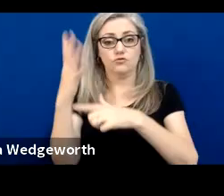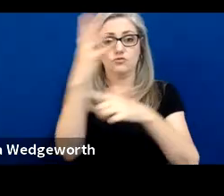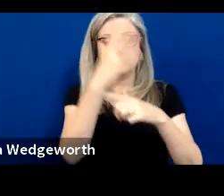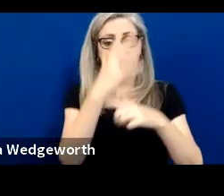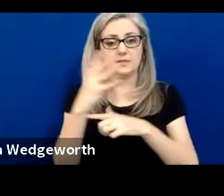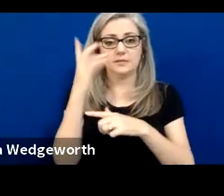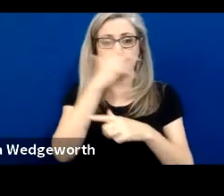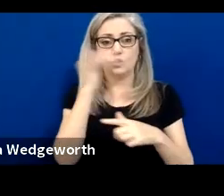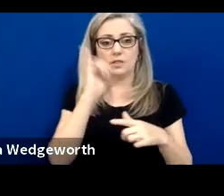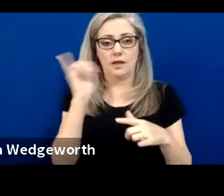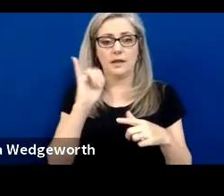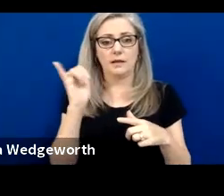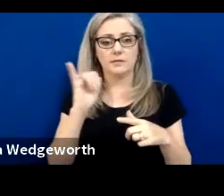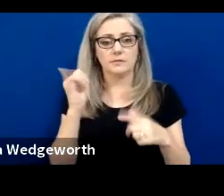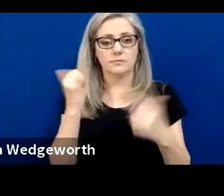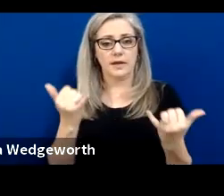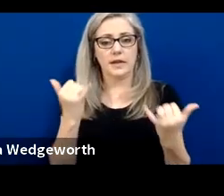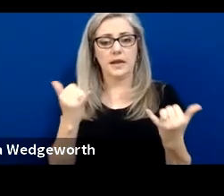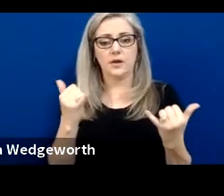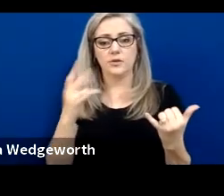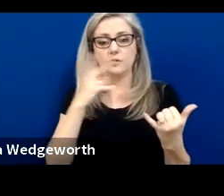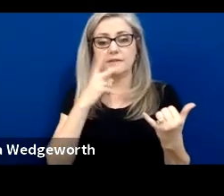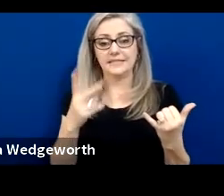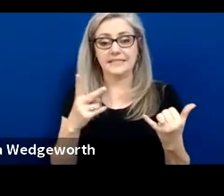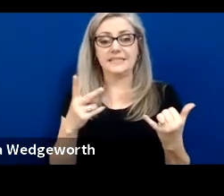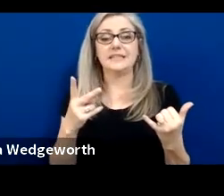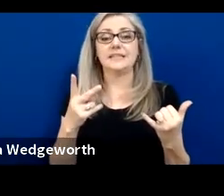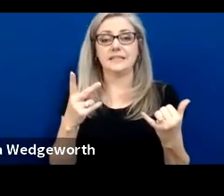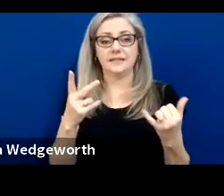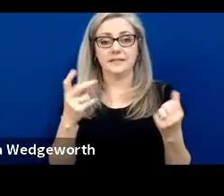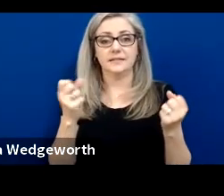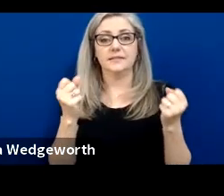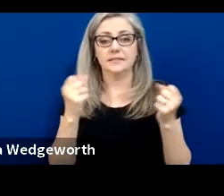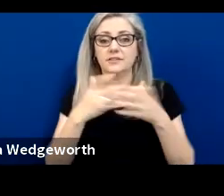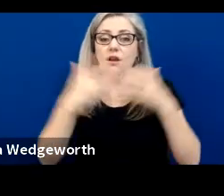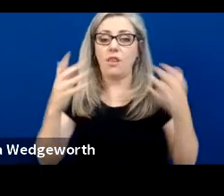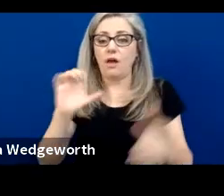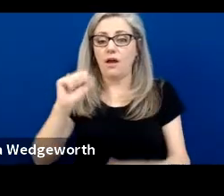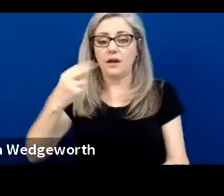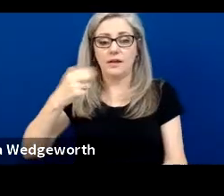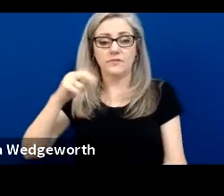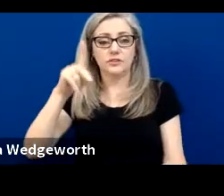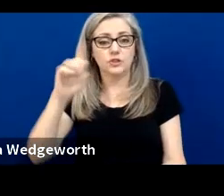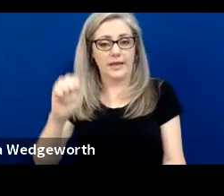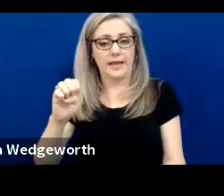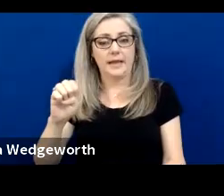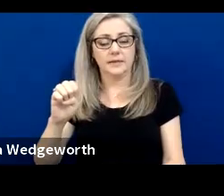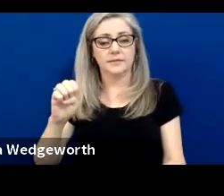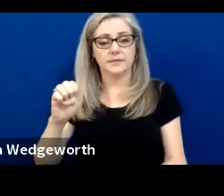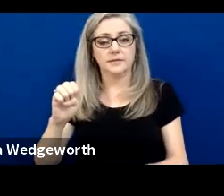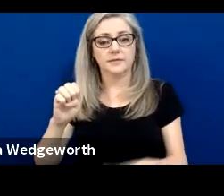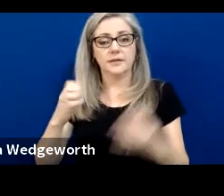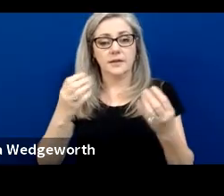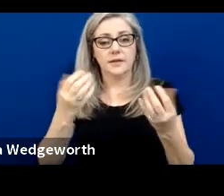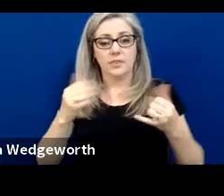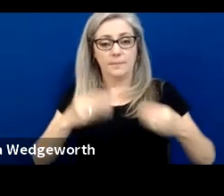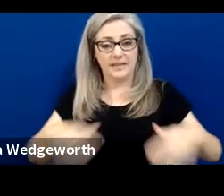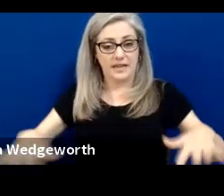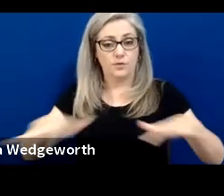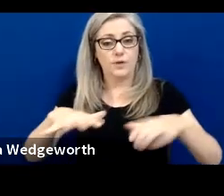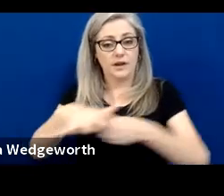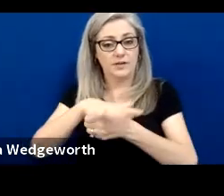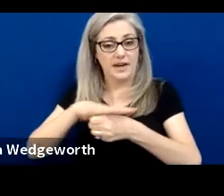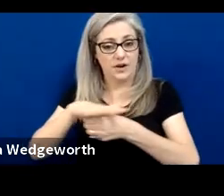And as you'll see, it is highly covered with shade. The playground areas will actually